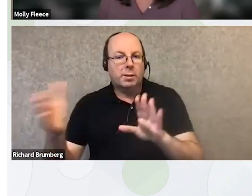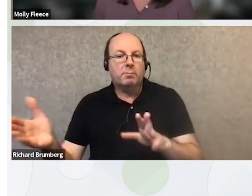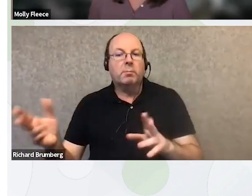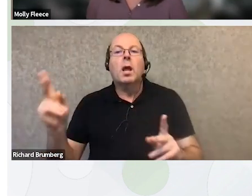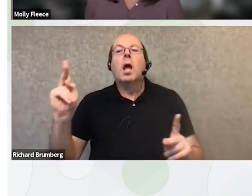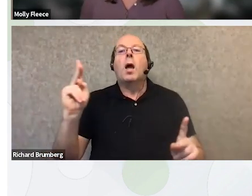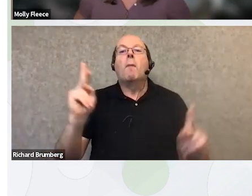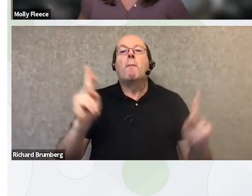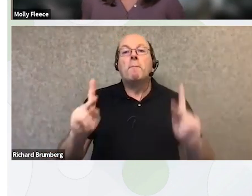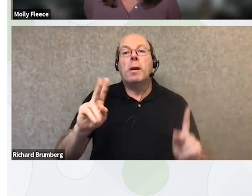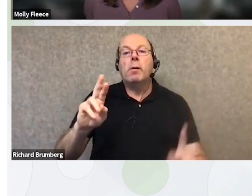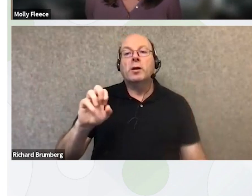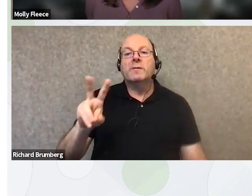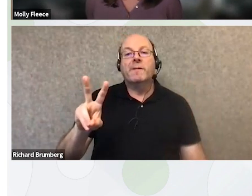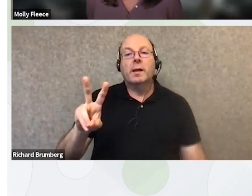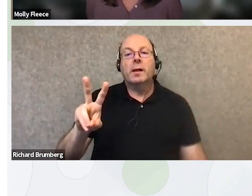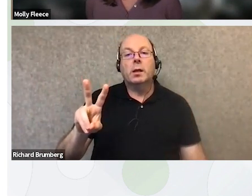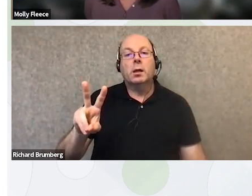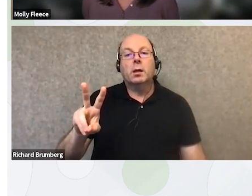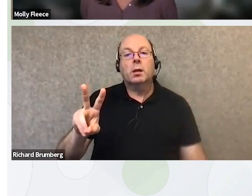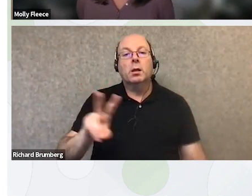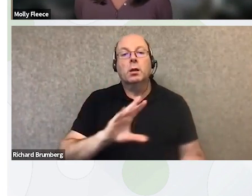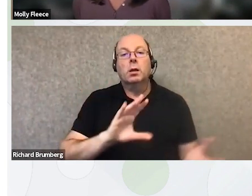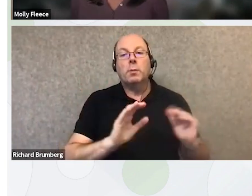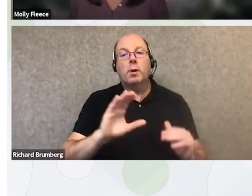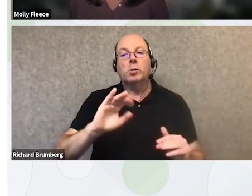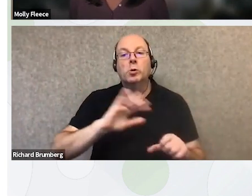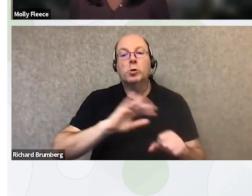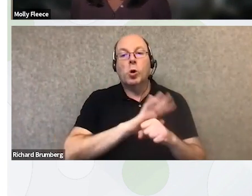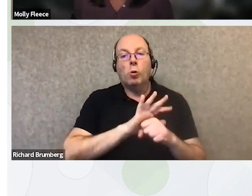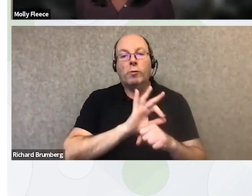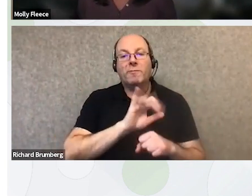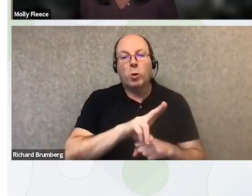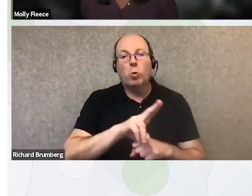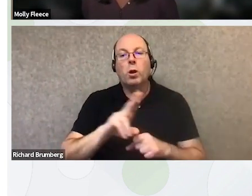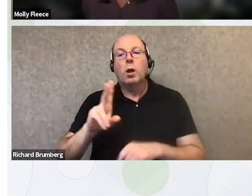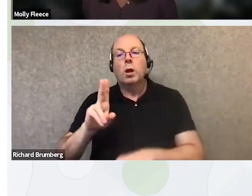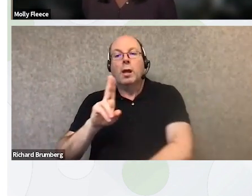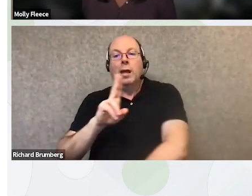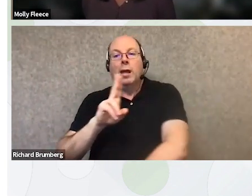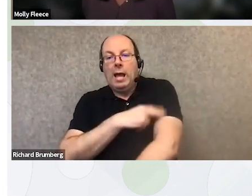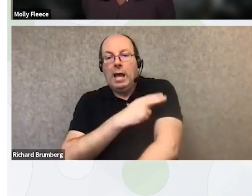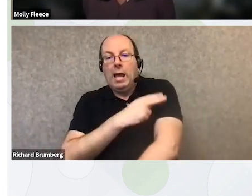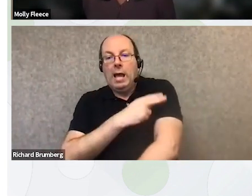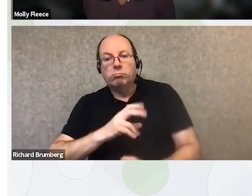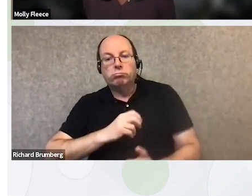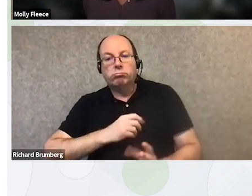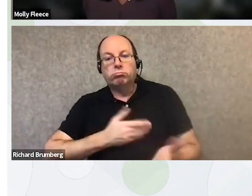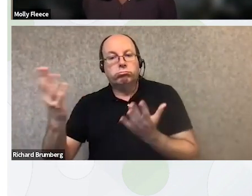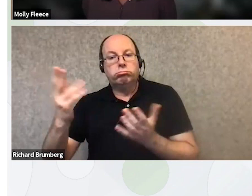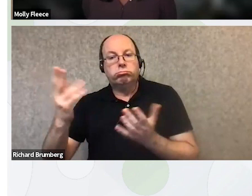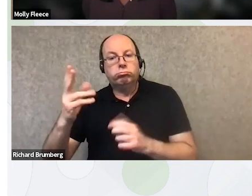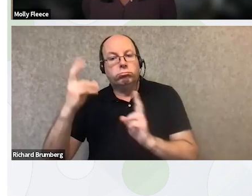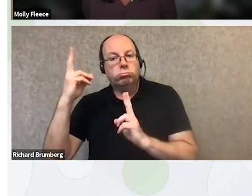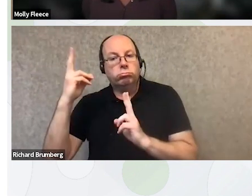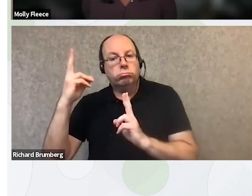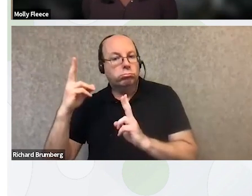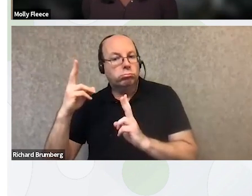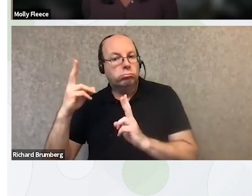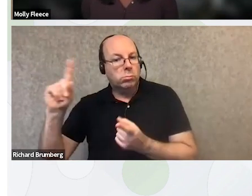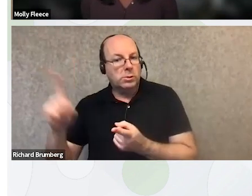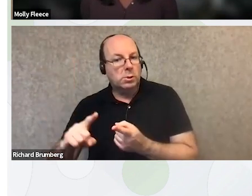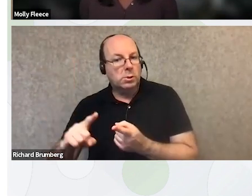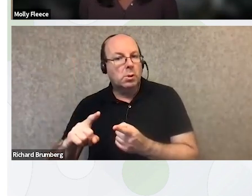with RSV as compared to COVID or influenza, the baseline characteristics of these patients were very similar. Most of them,